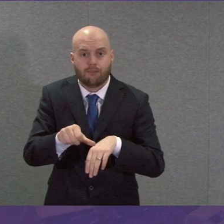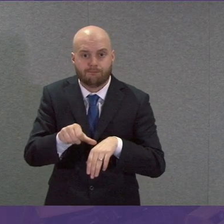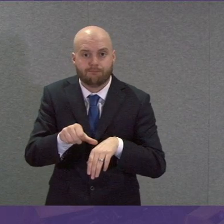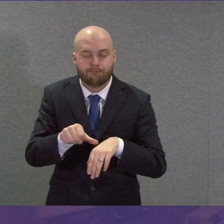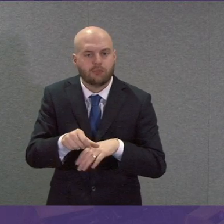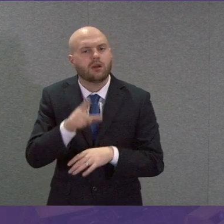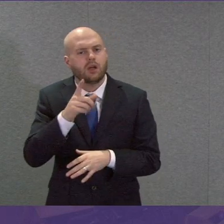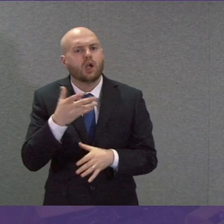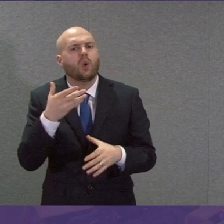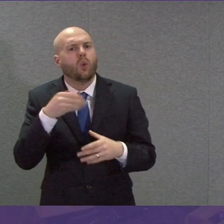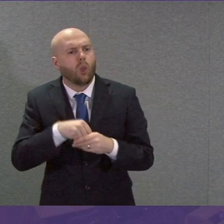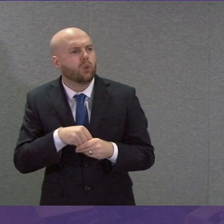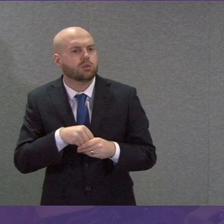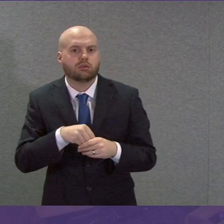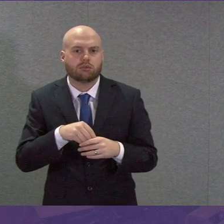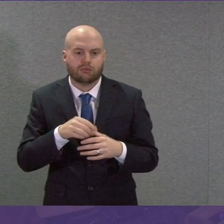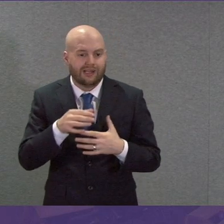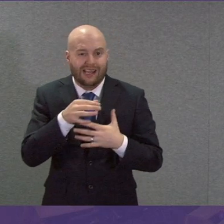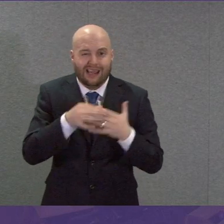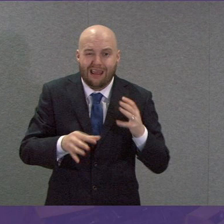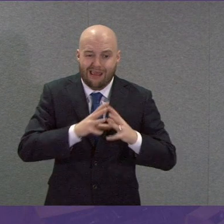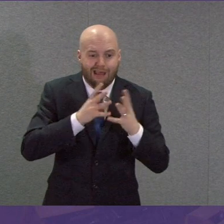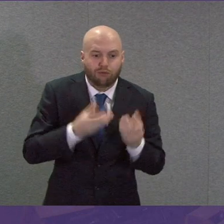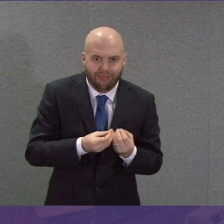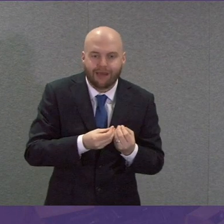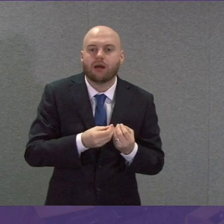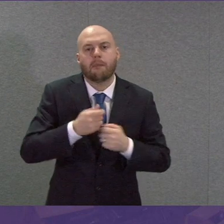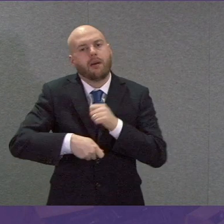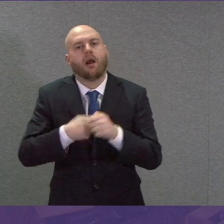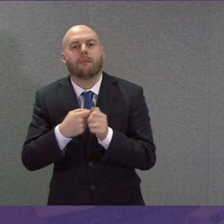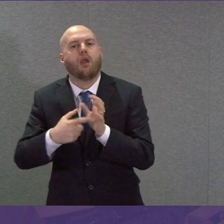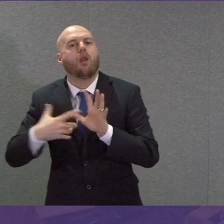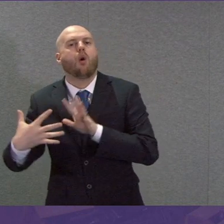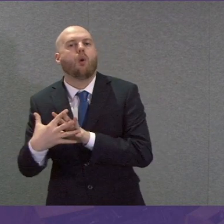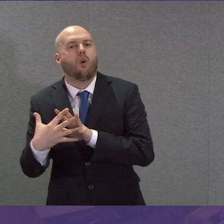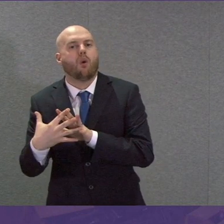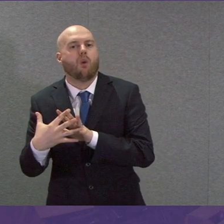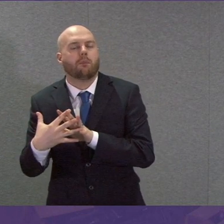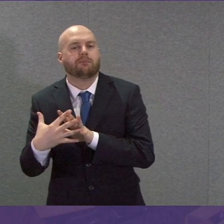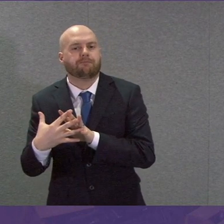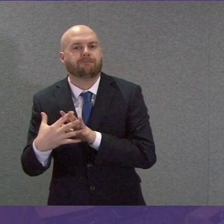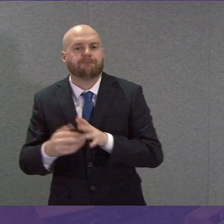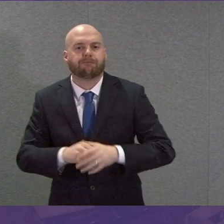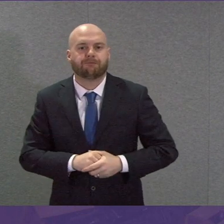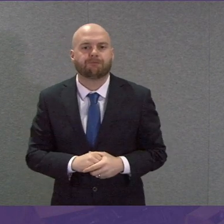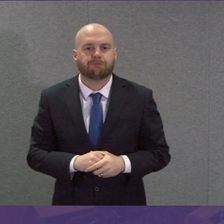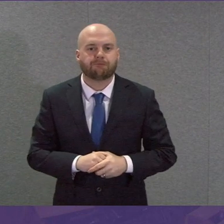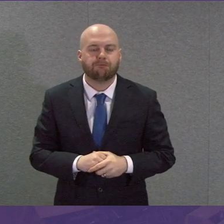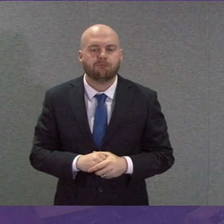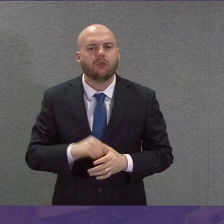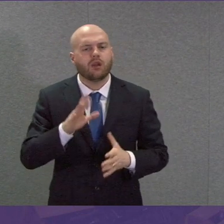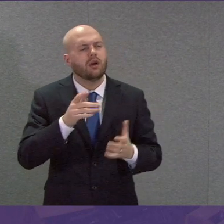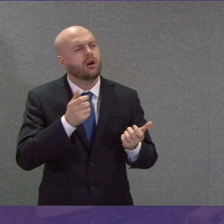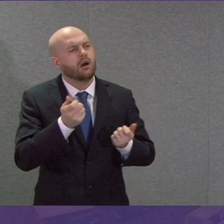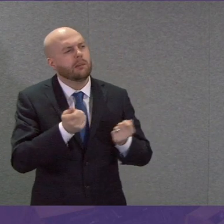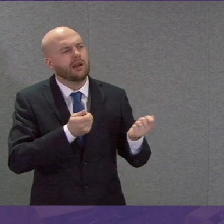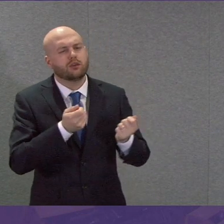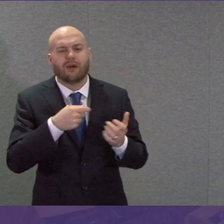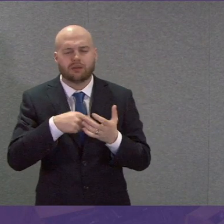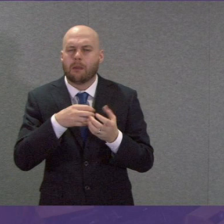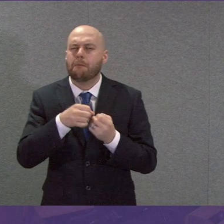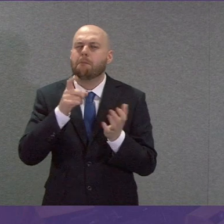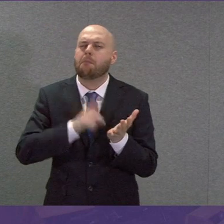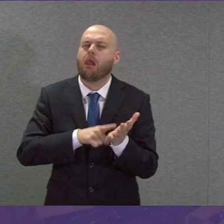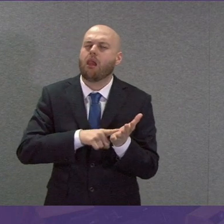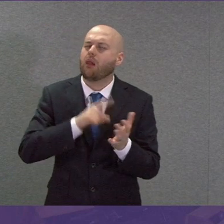of provisions in this bill, into law. Presiding Officer, the measures in the bill cover a range of topics and